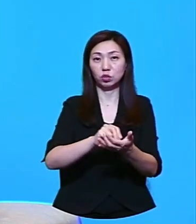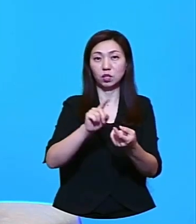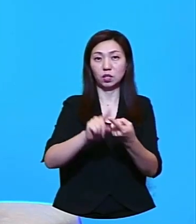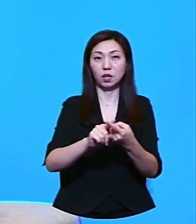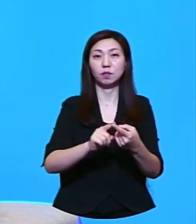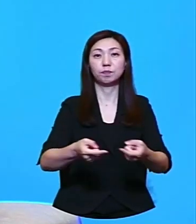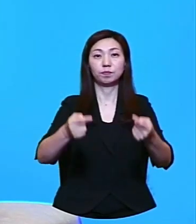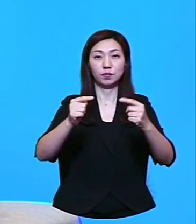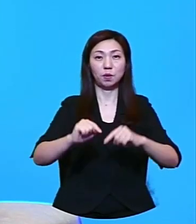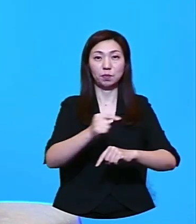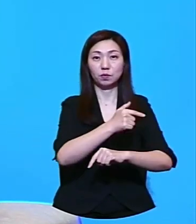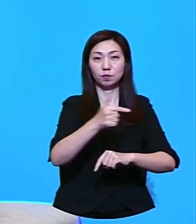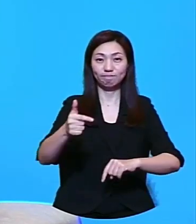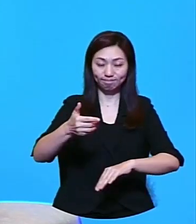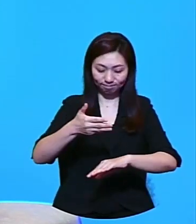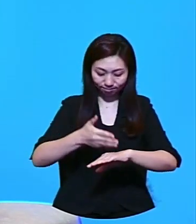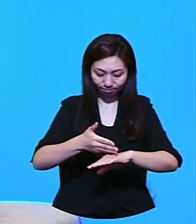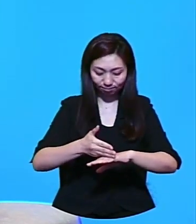as introduced,